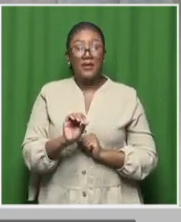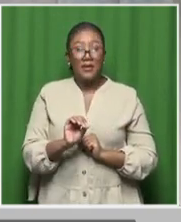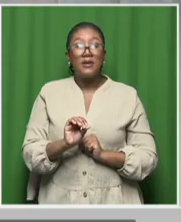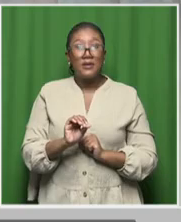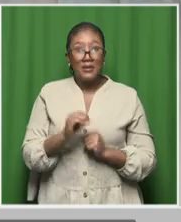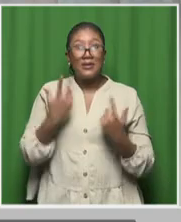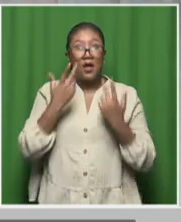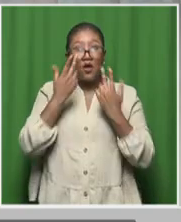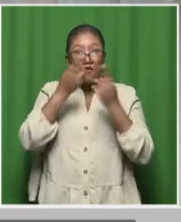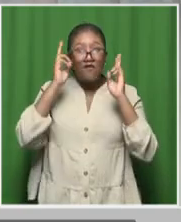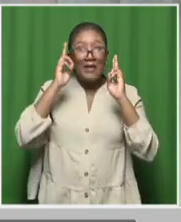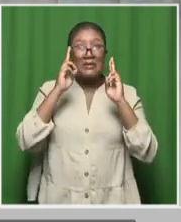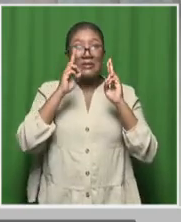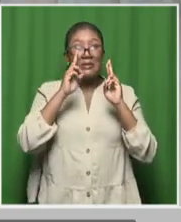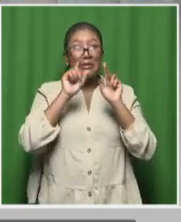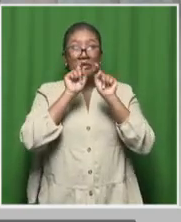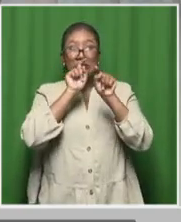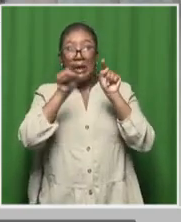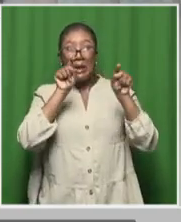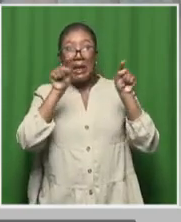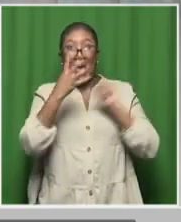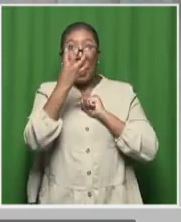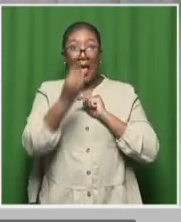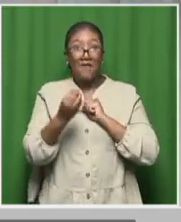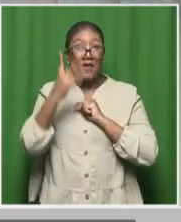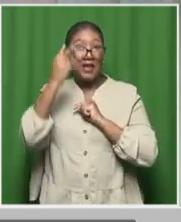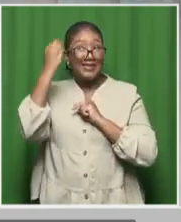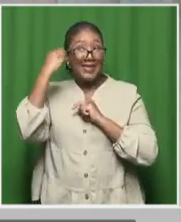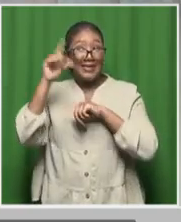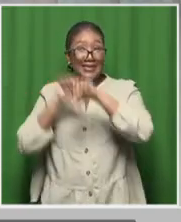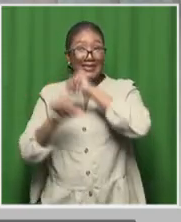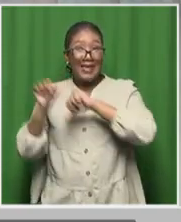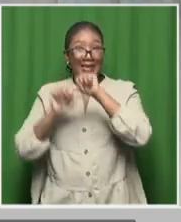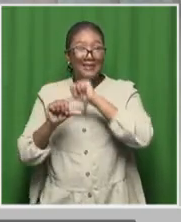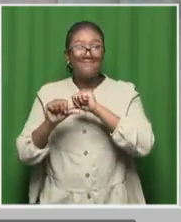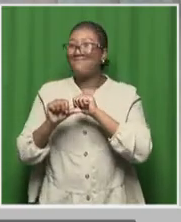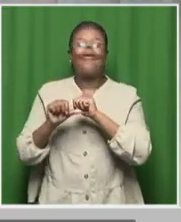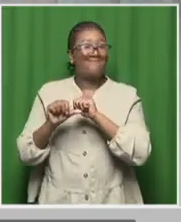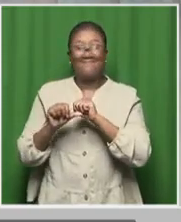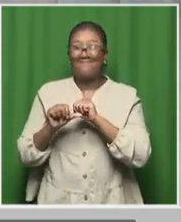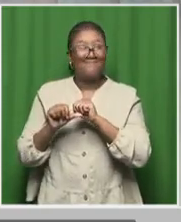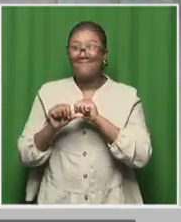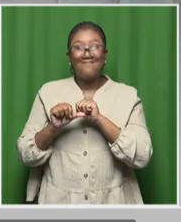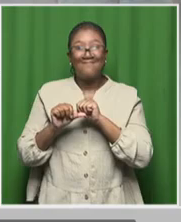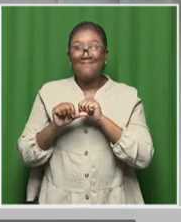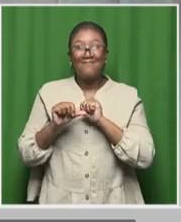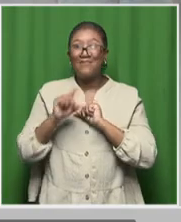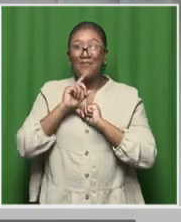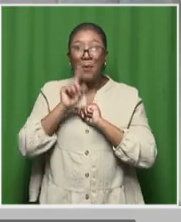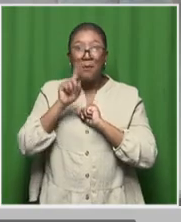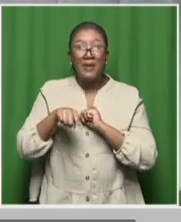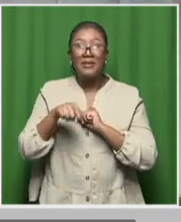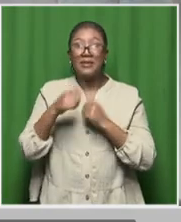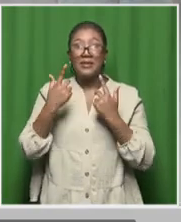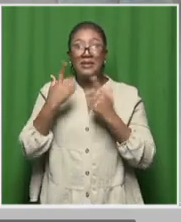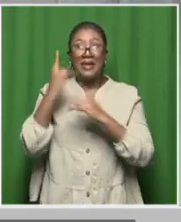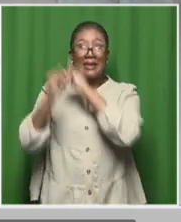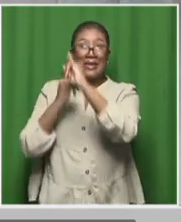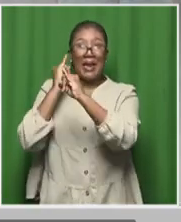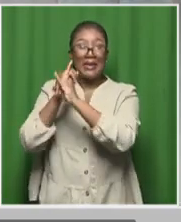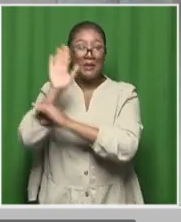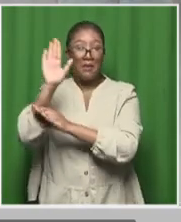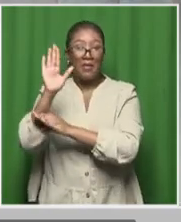lot of universities don't off this uh you know this this kind of curriculum right you have to go out on way to figure it out because still